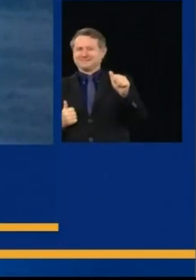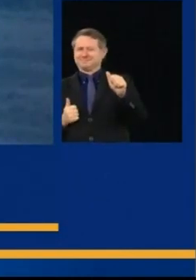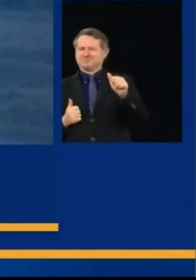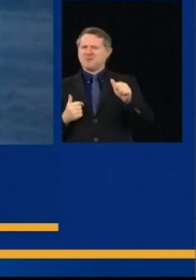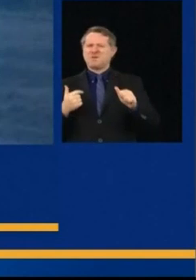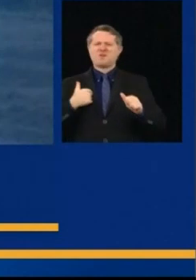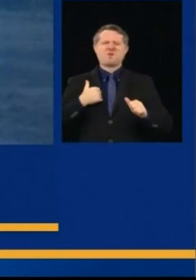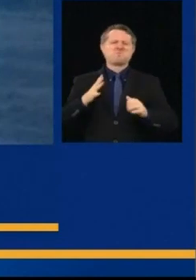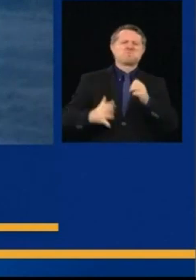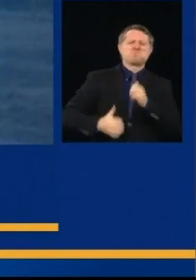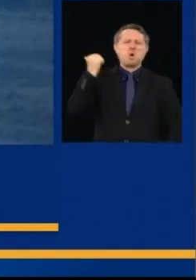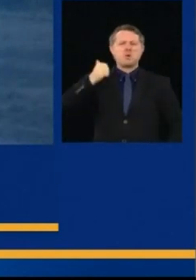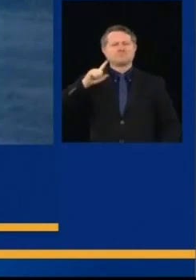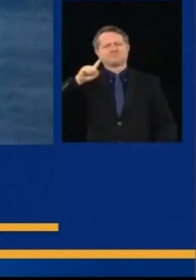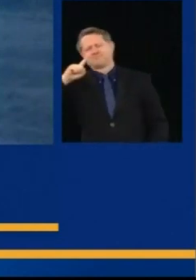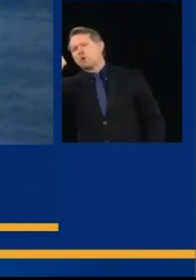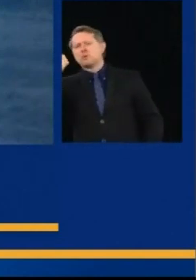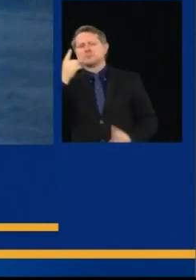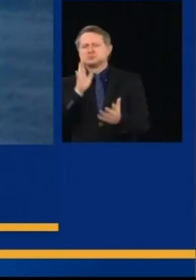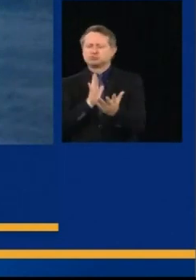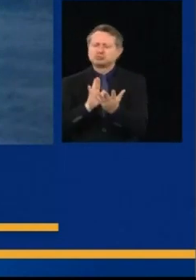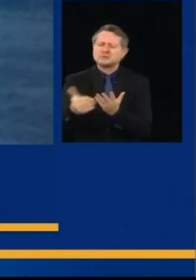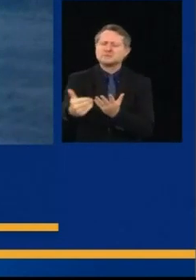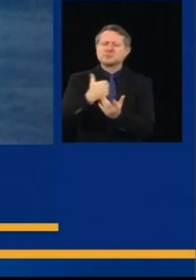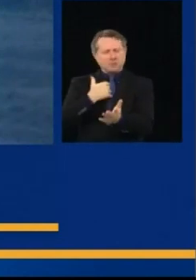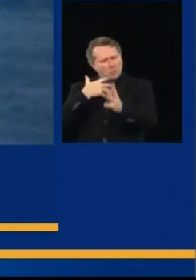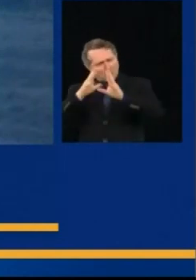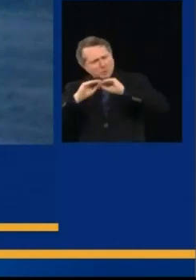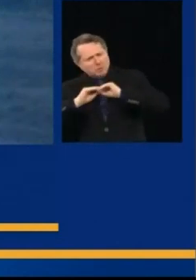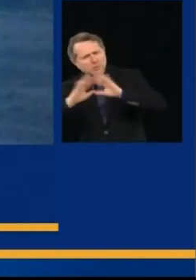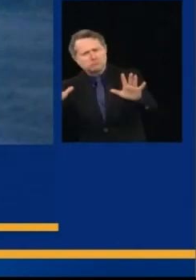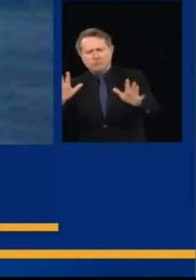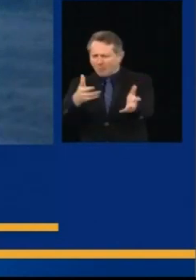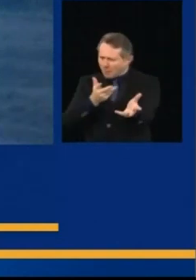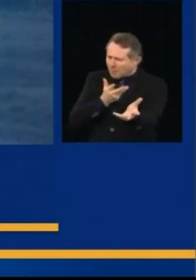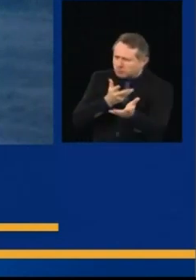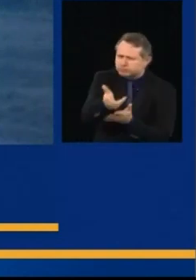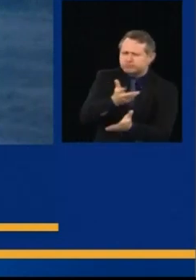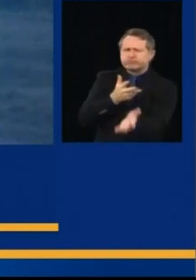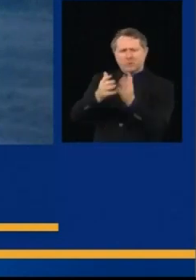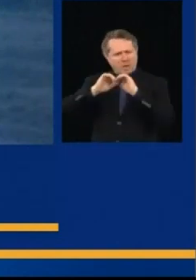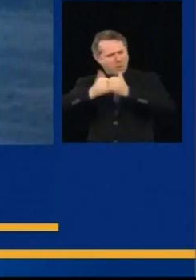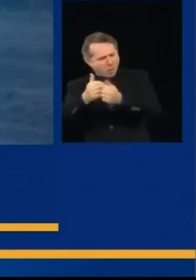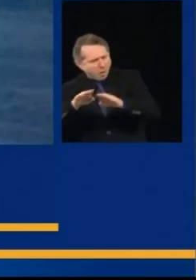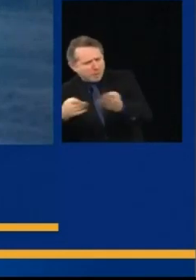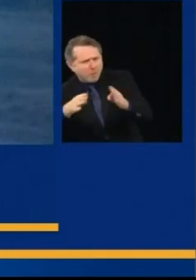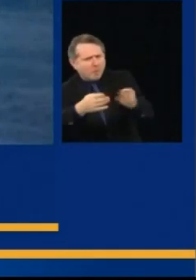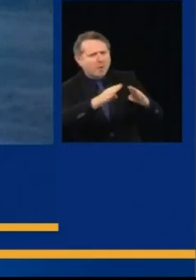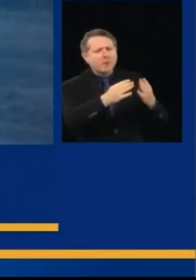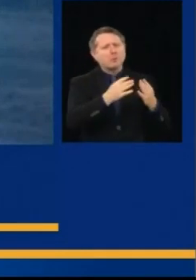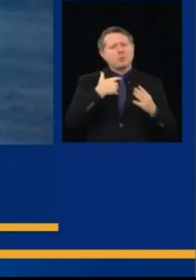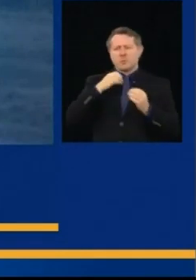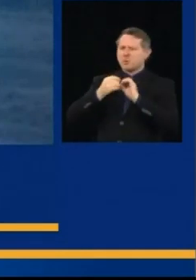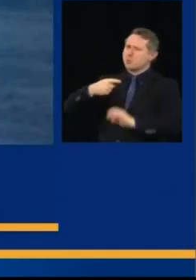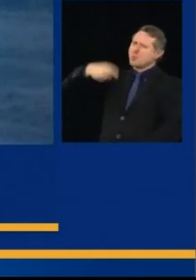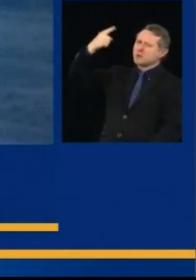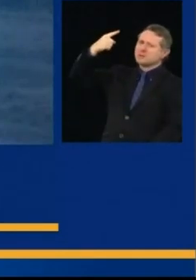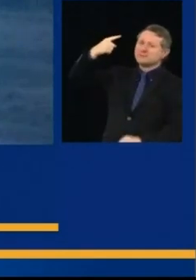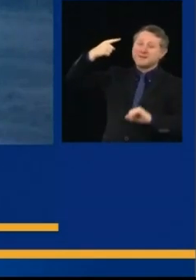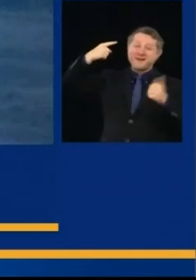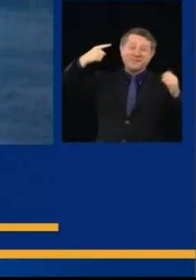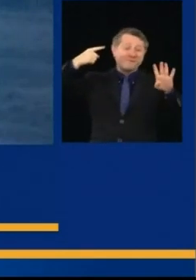discussion and reopening operation of any state. Why? Because it only